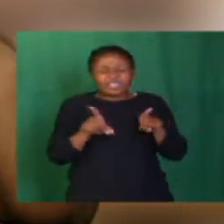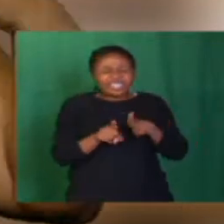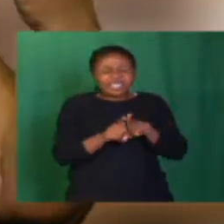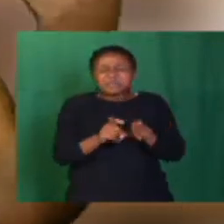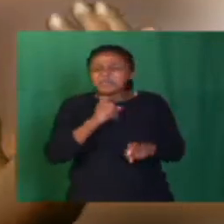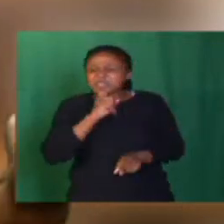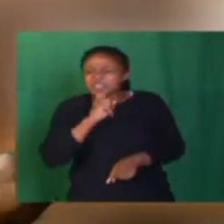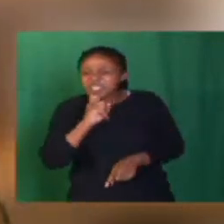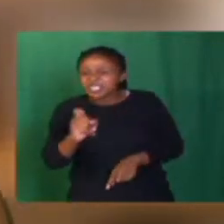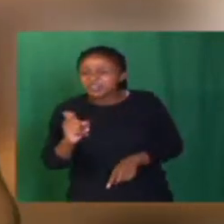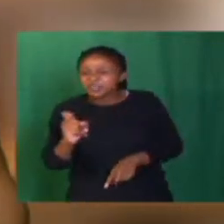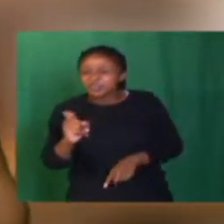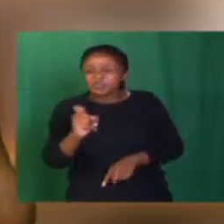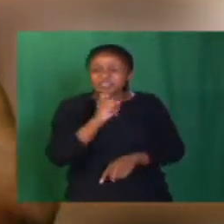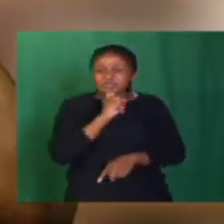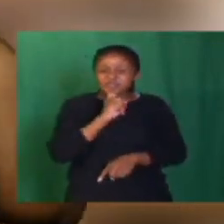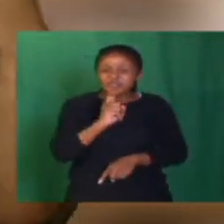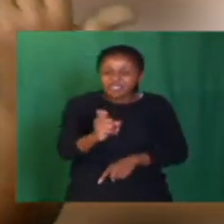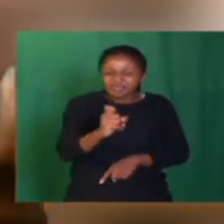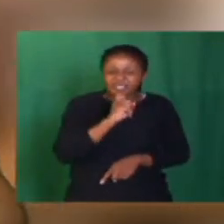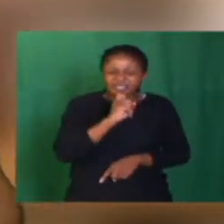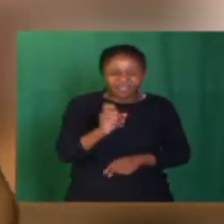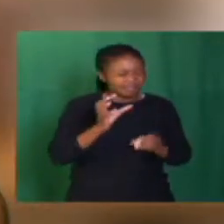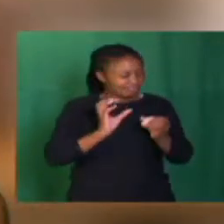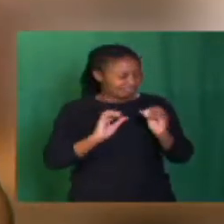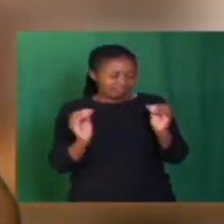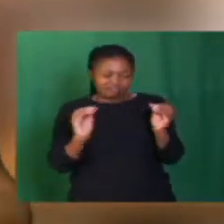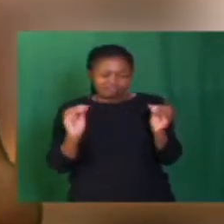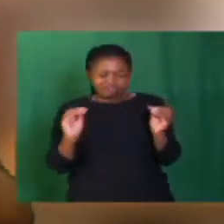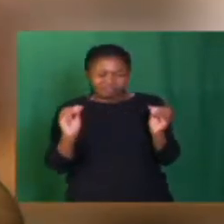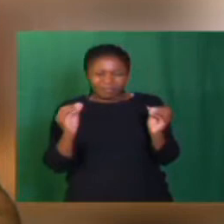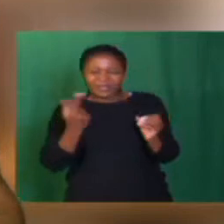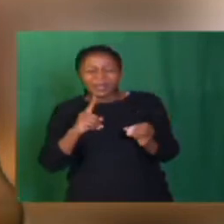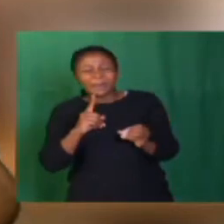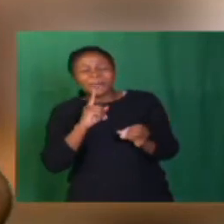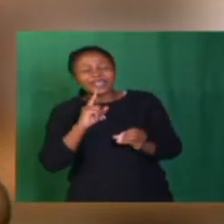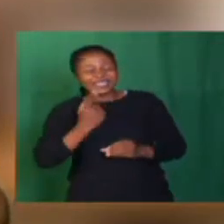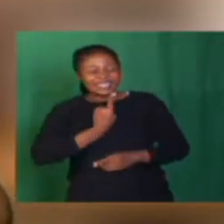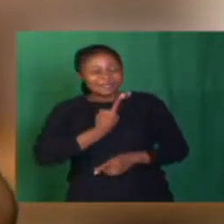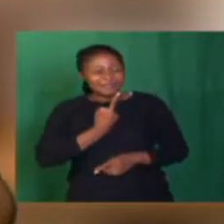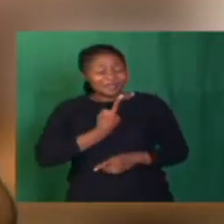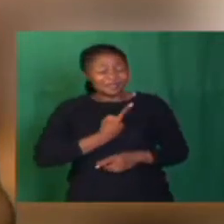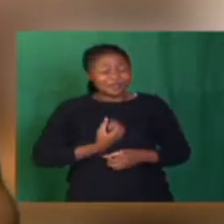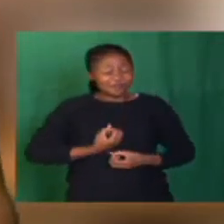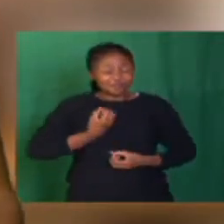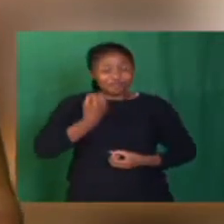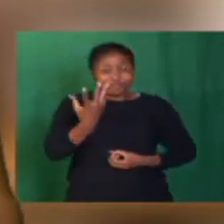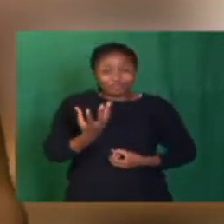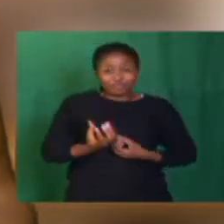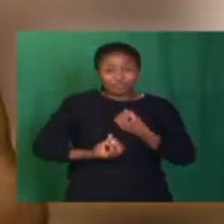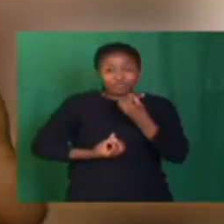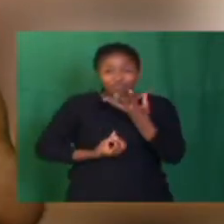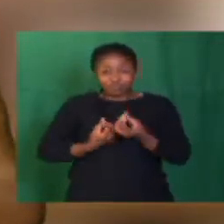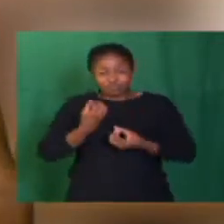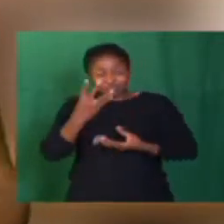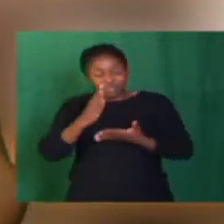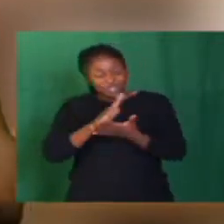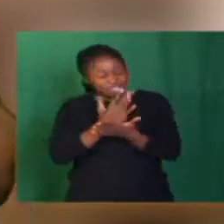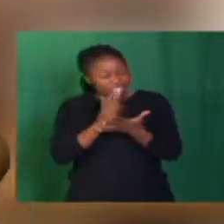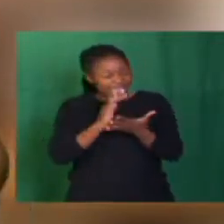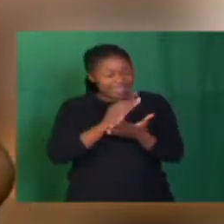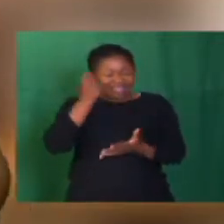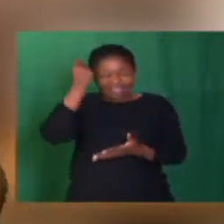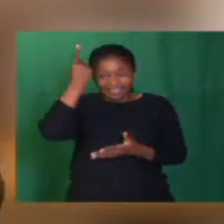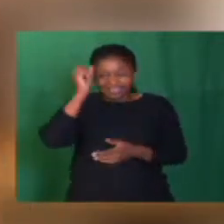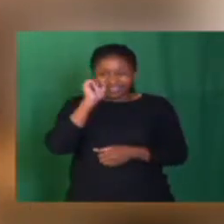be expressing yourself and showing your ideas fluently. Please be aware that you are the one who is